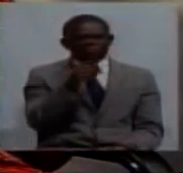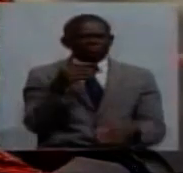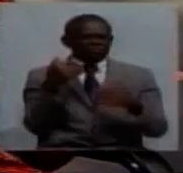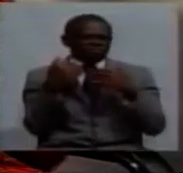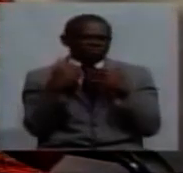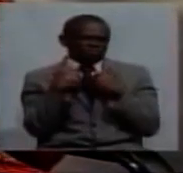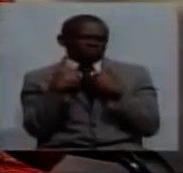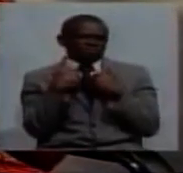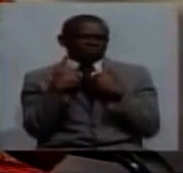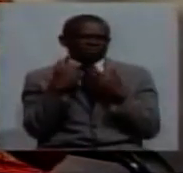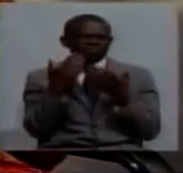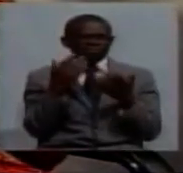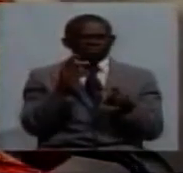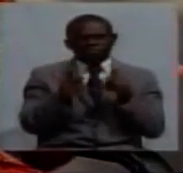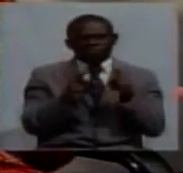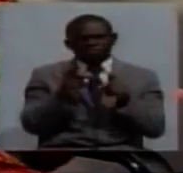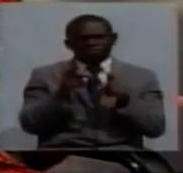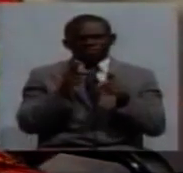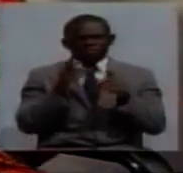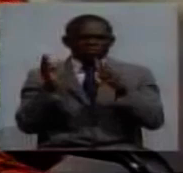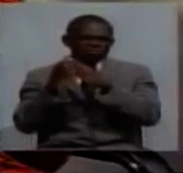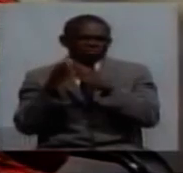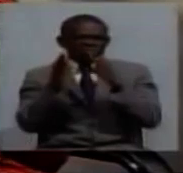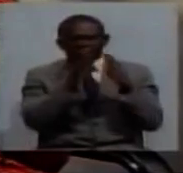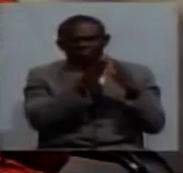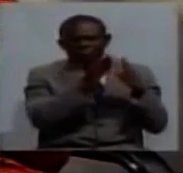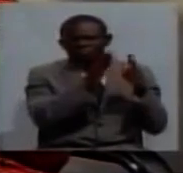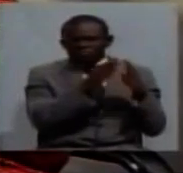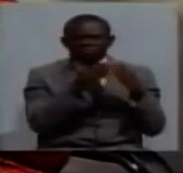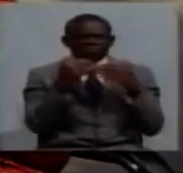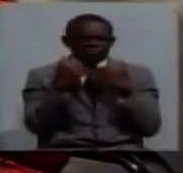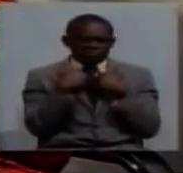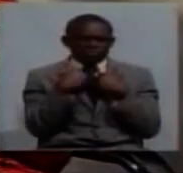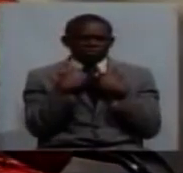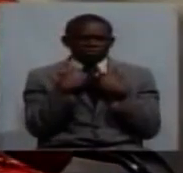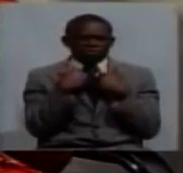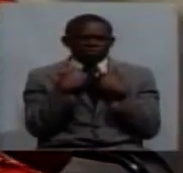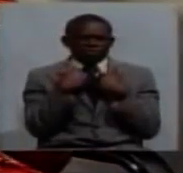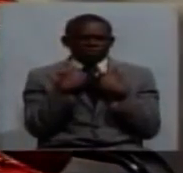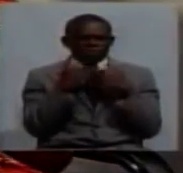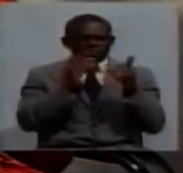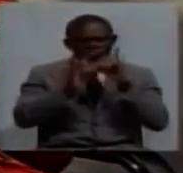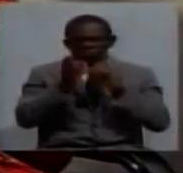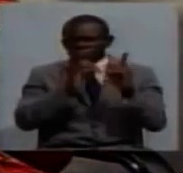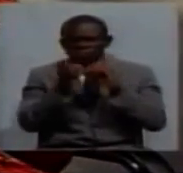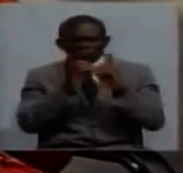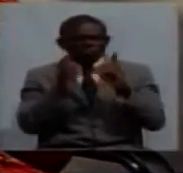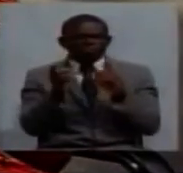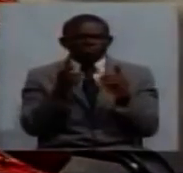analysis around what they might call an indaba. Because one of the things we did was look at the